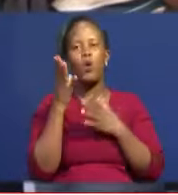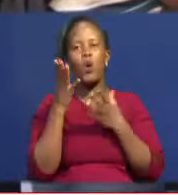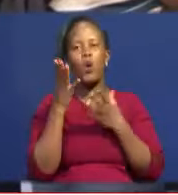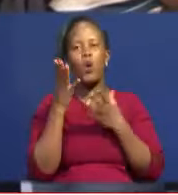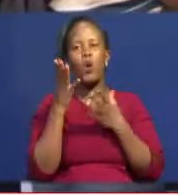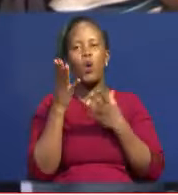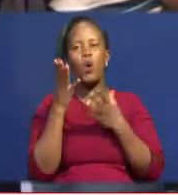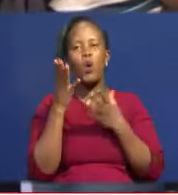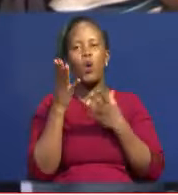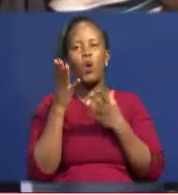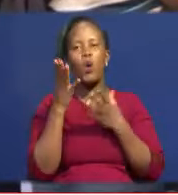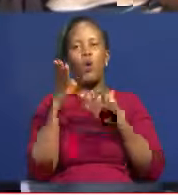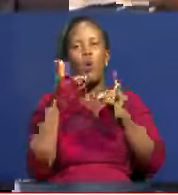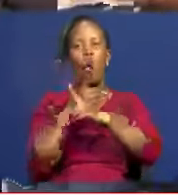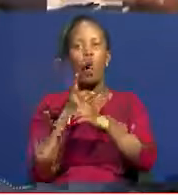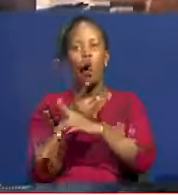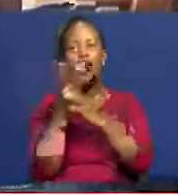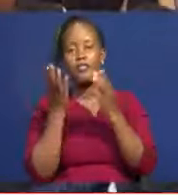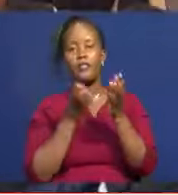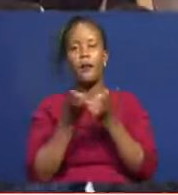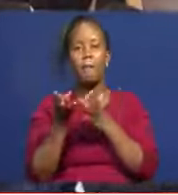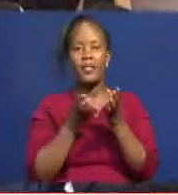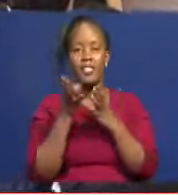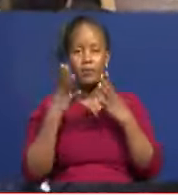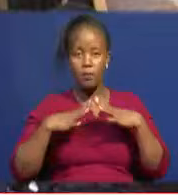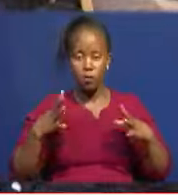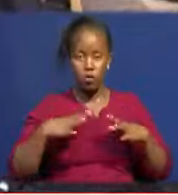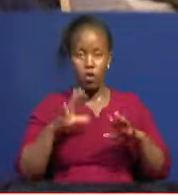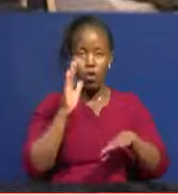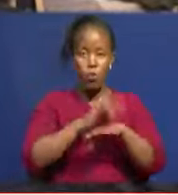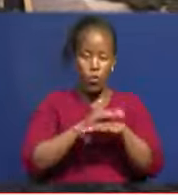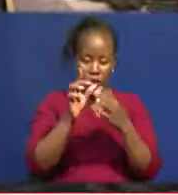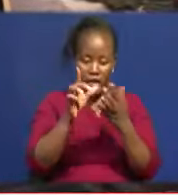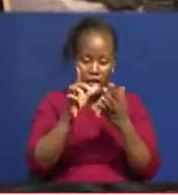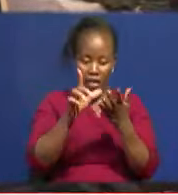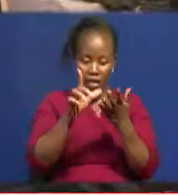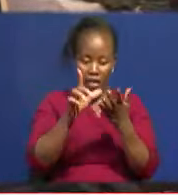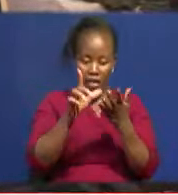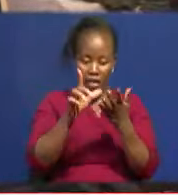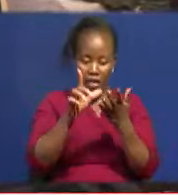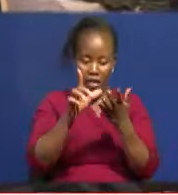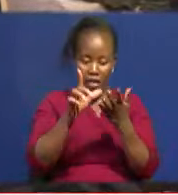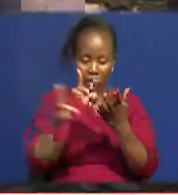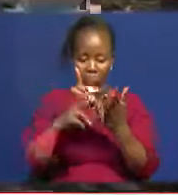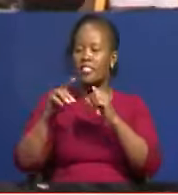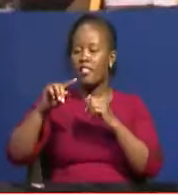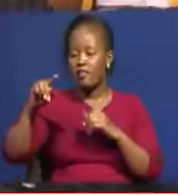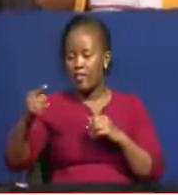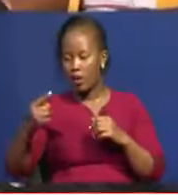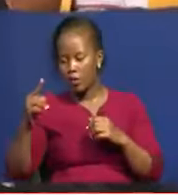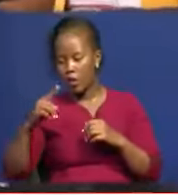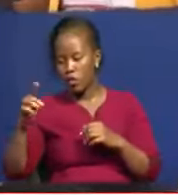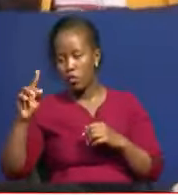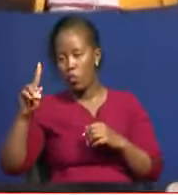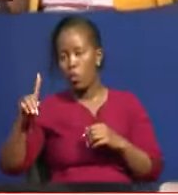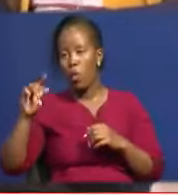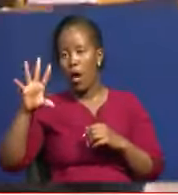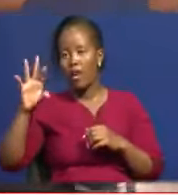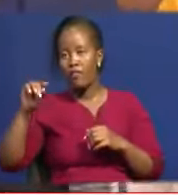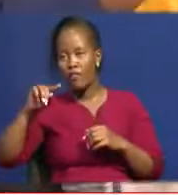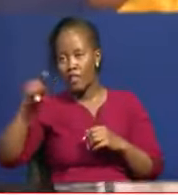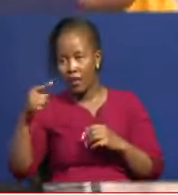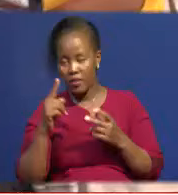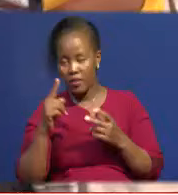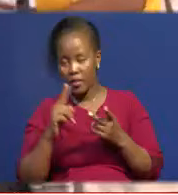SAFER, businesses will access loans ranging from 7,000 shillings 50,000 shillings, while